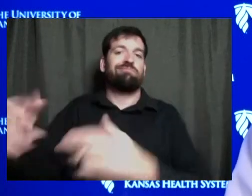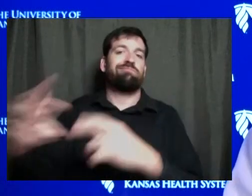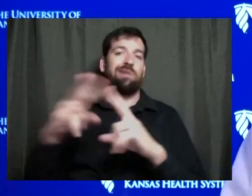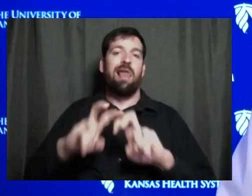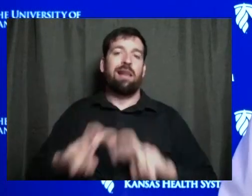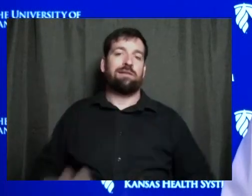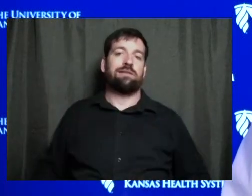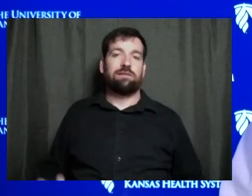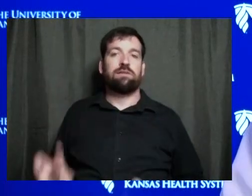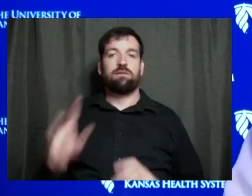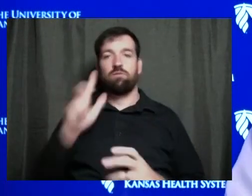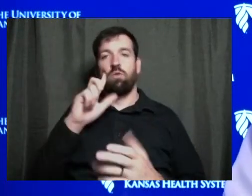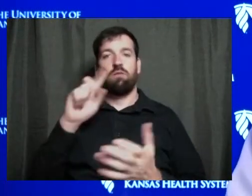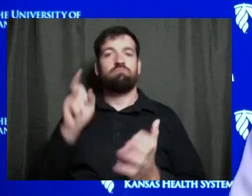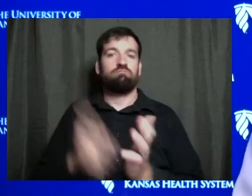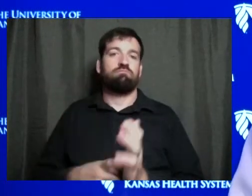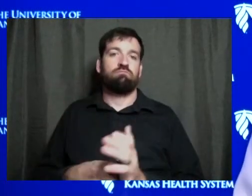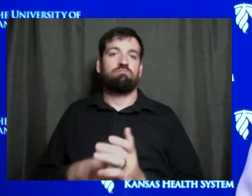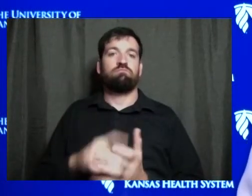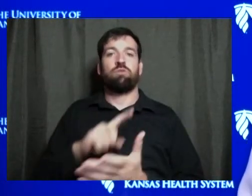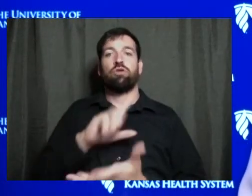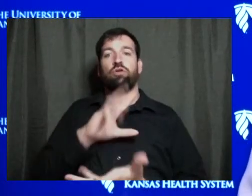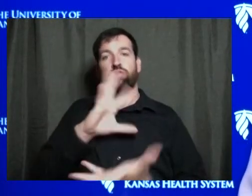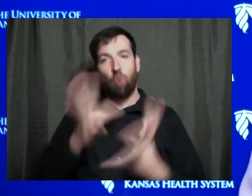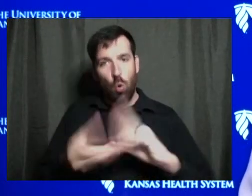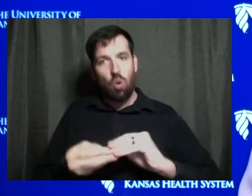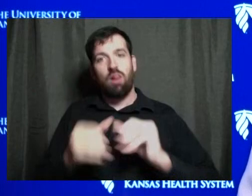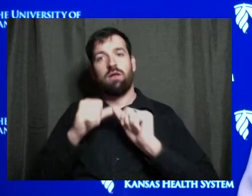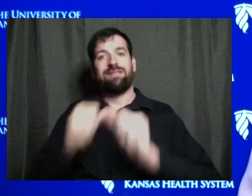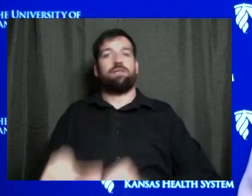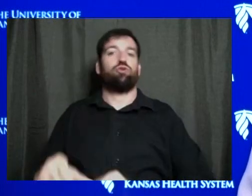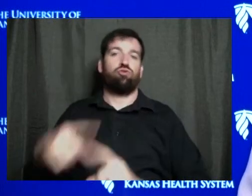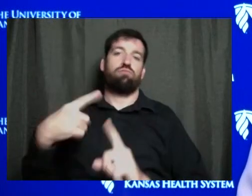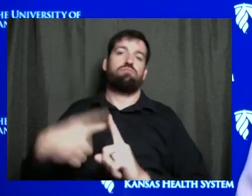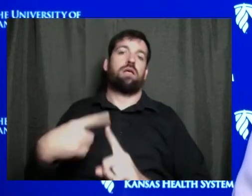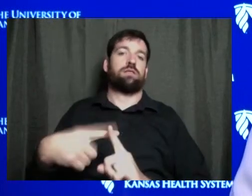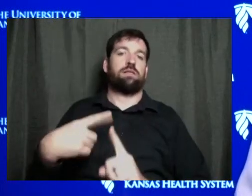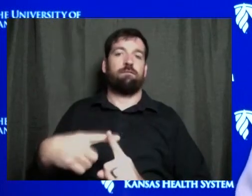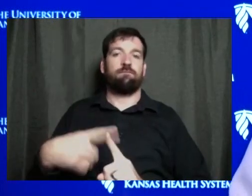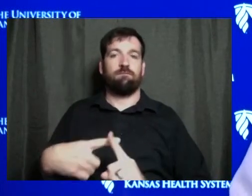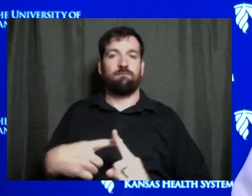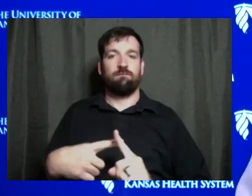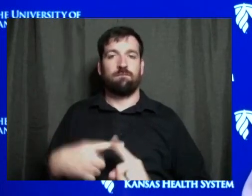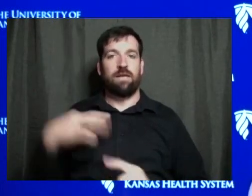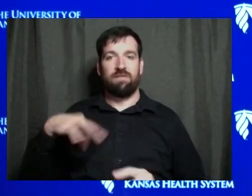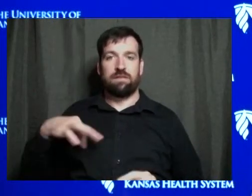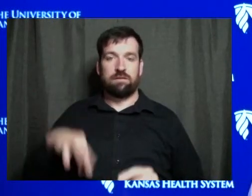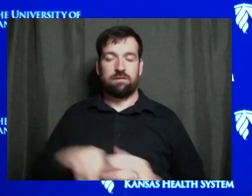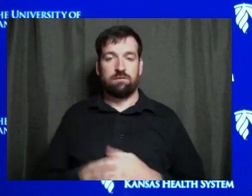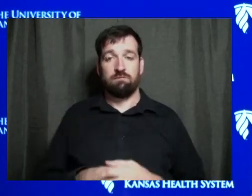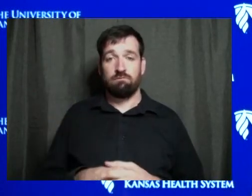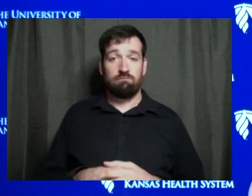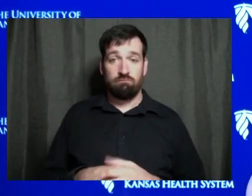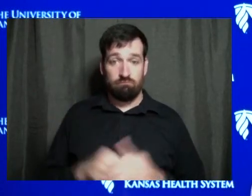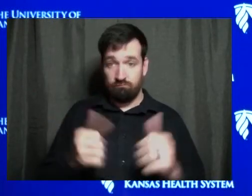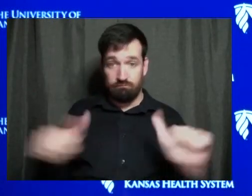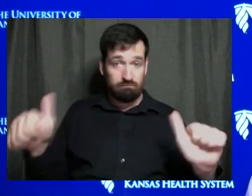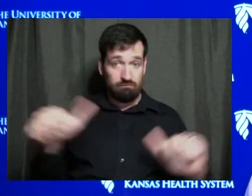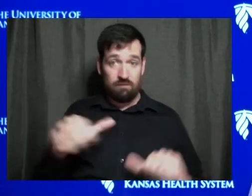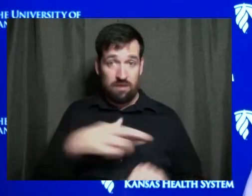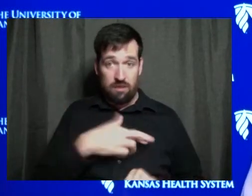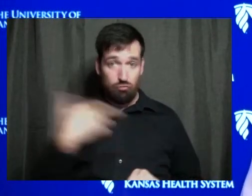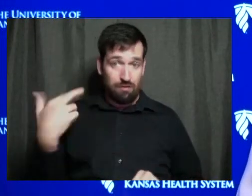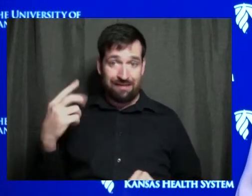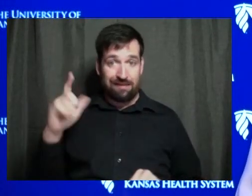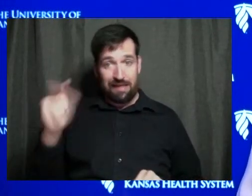looking at the total continued positive effect or benefits, and then any other risks that may be later, such as reducing